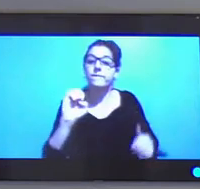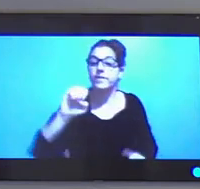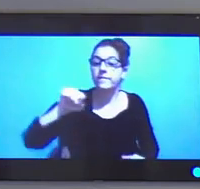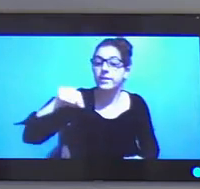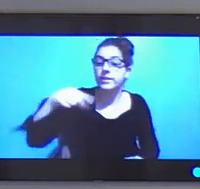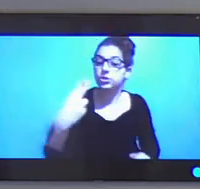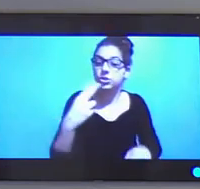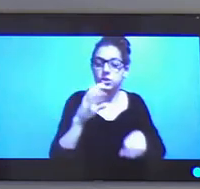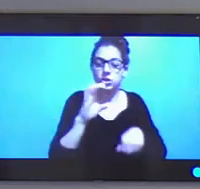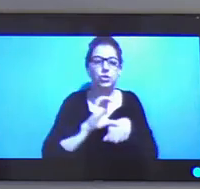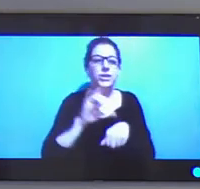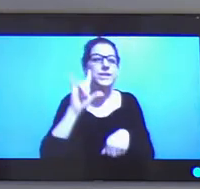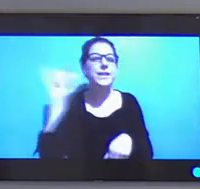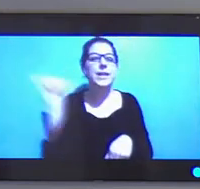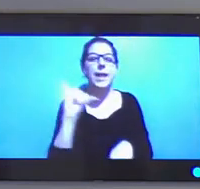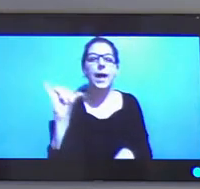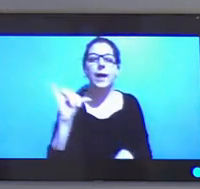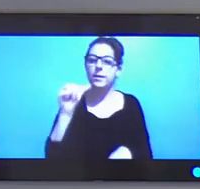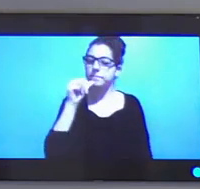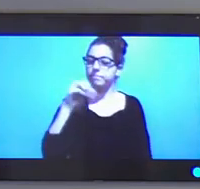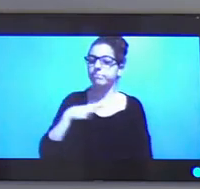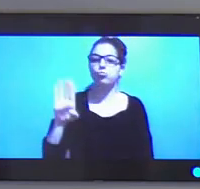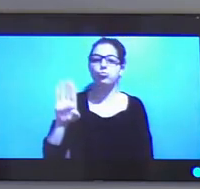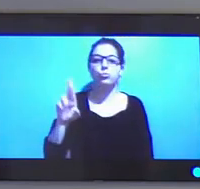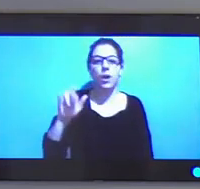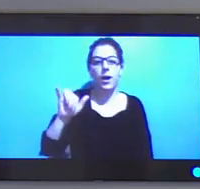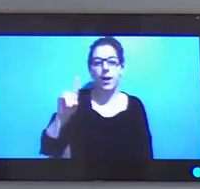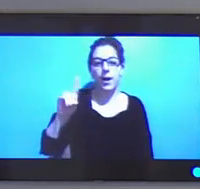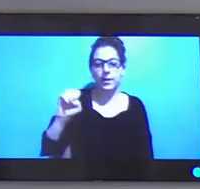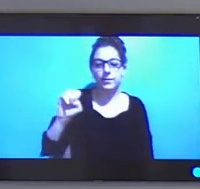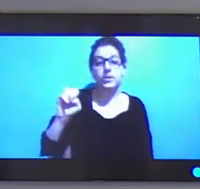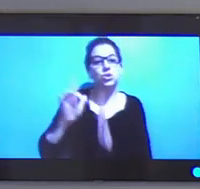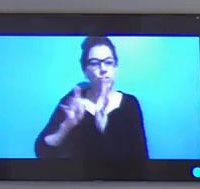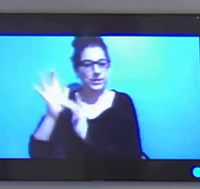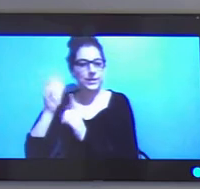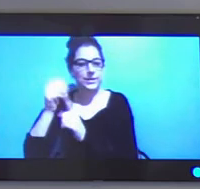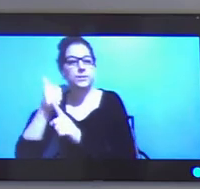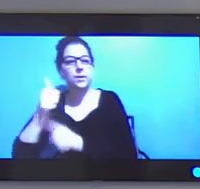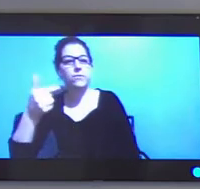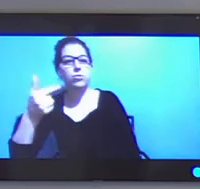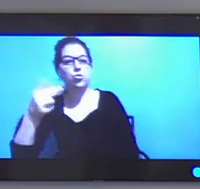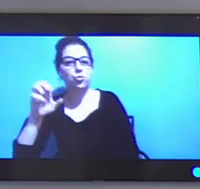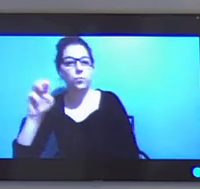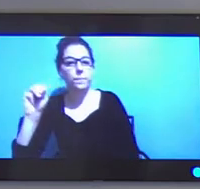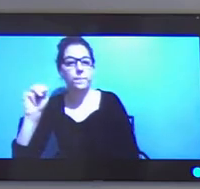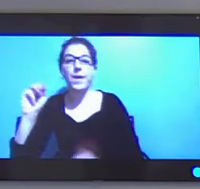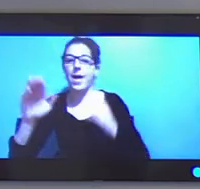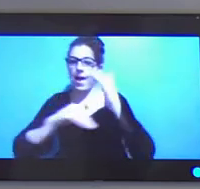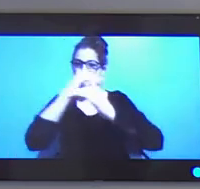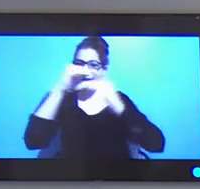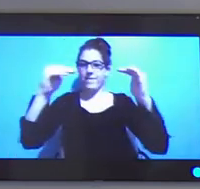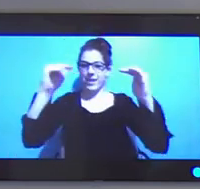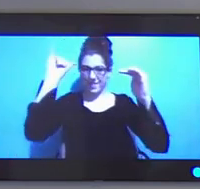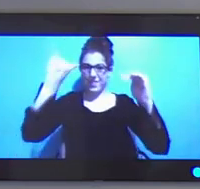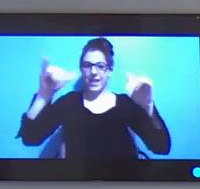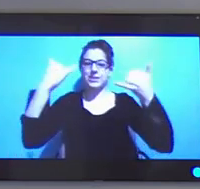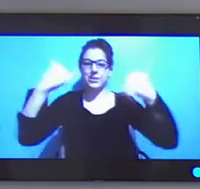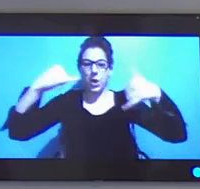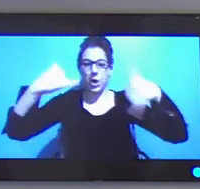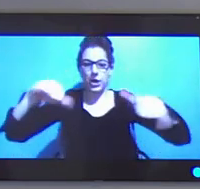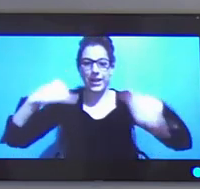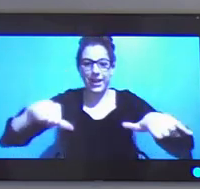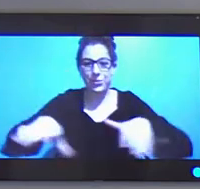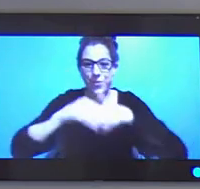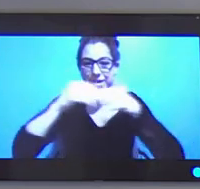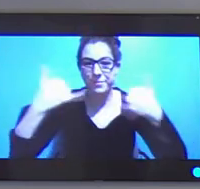a bride and that Jesus is the groom. Heaven is the ultimate wedding party. And every